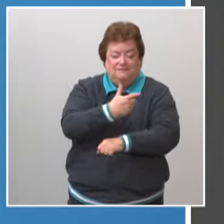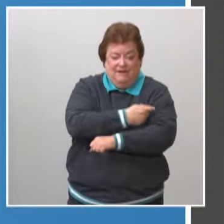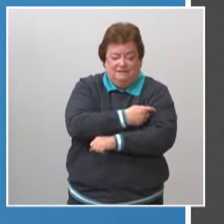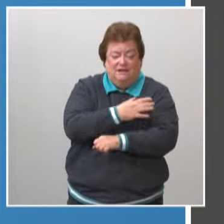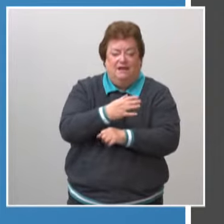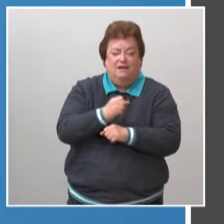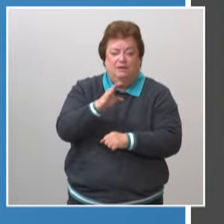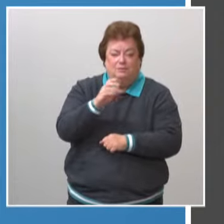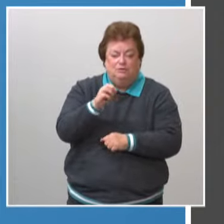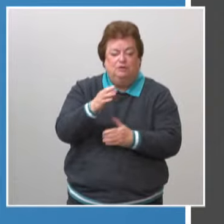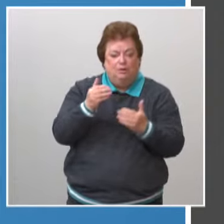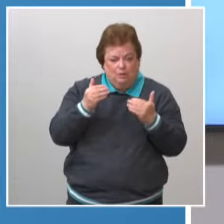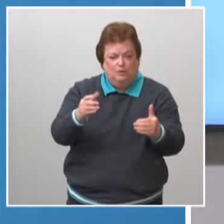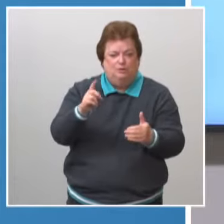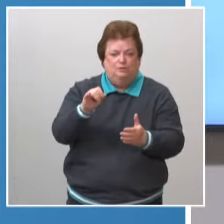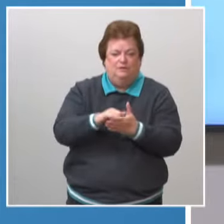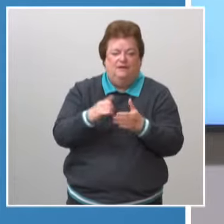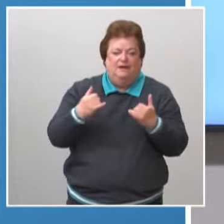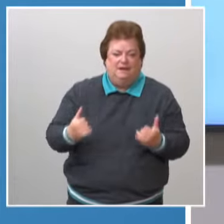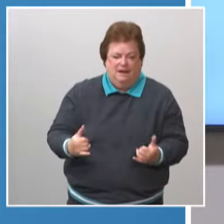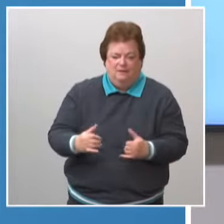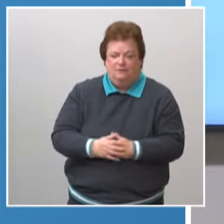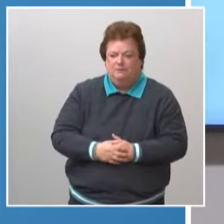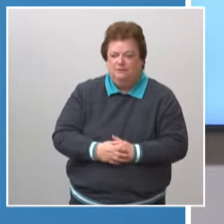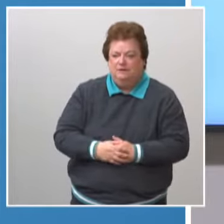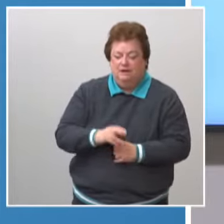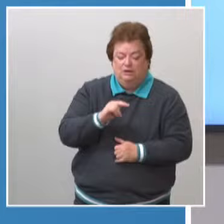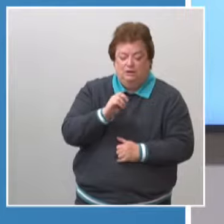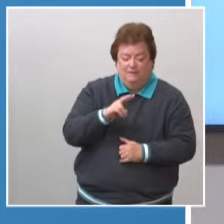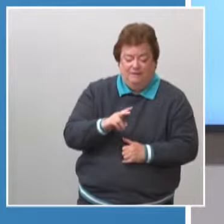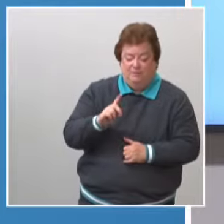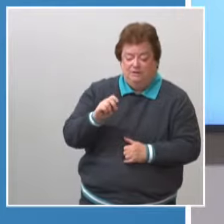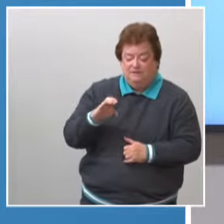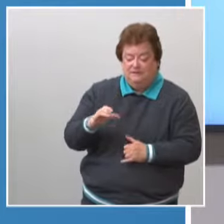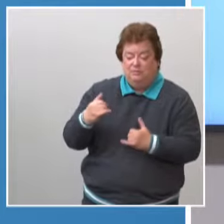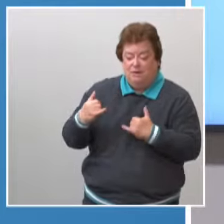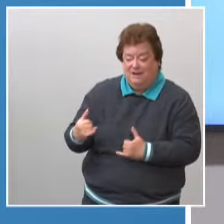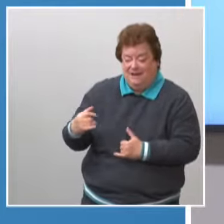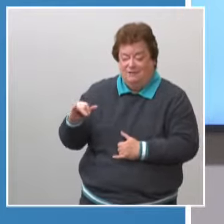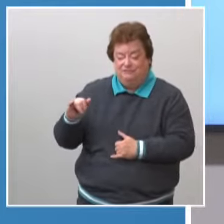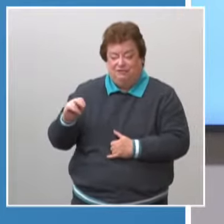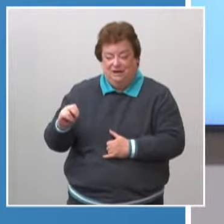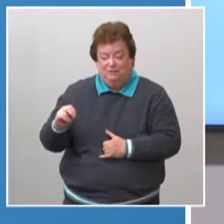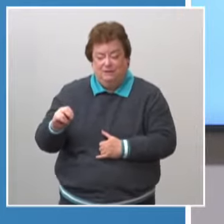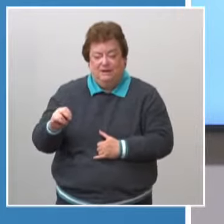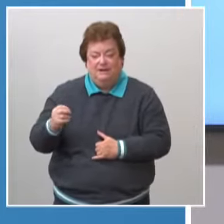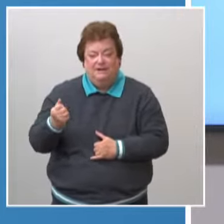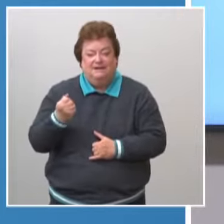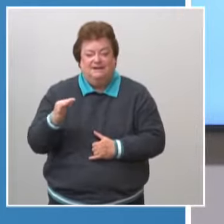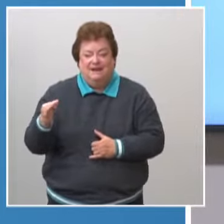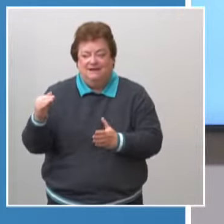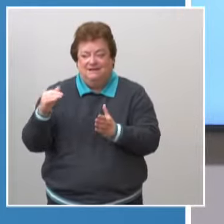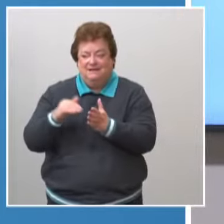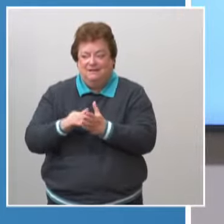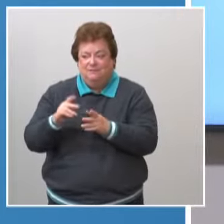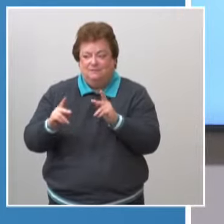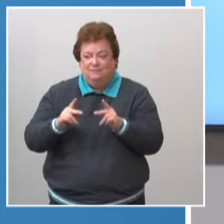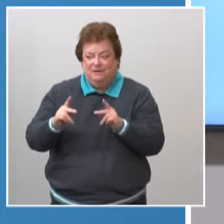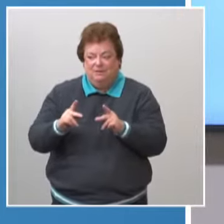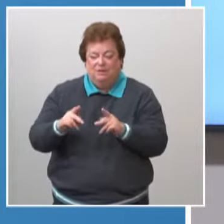get your booster now. In November, December, and so far in January, over 19,000